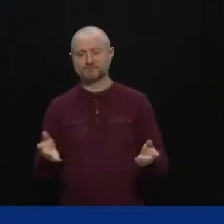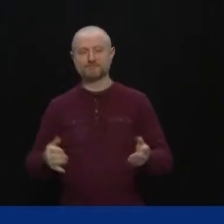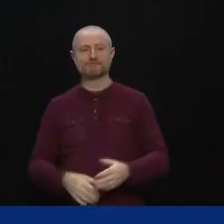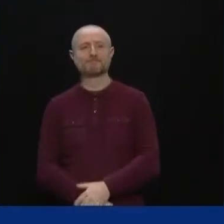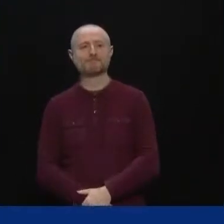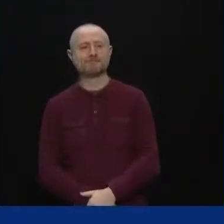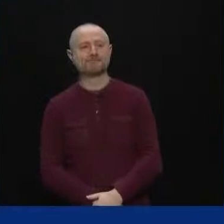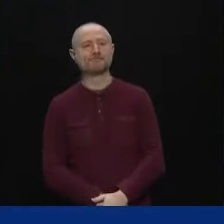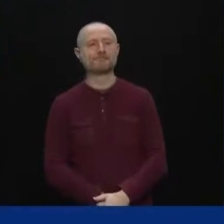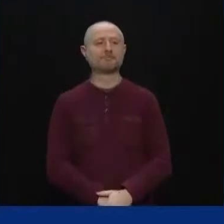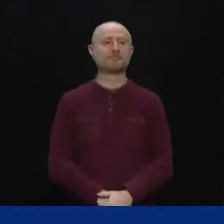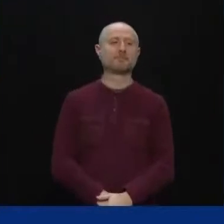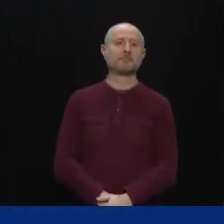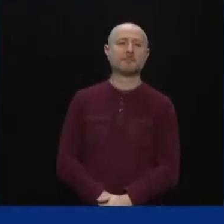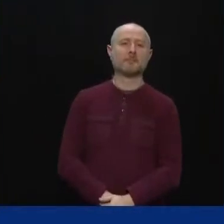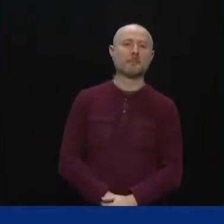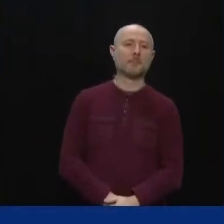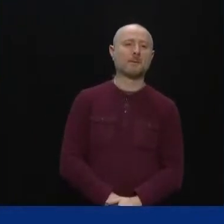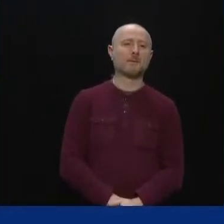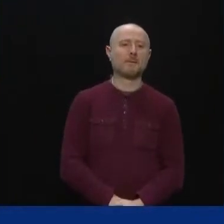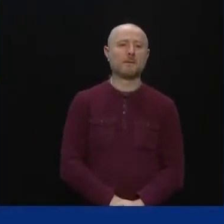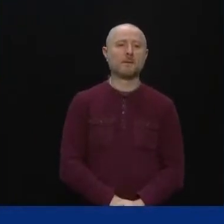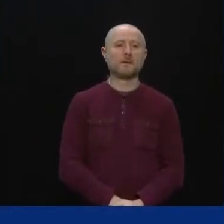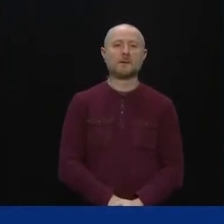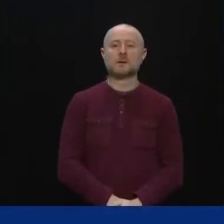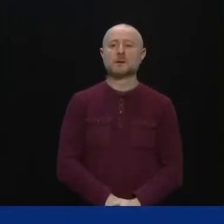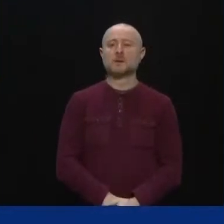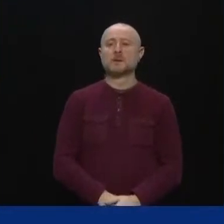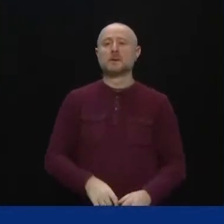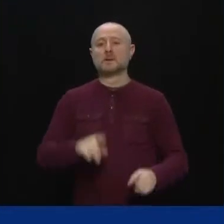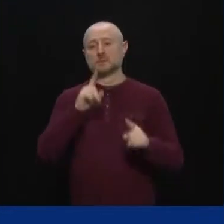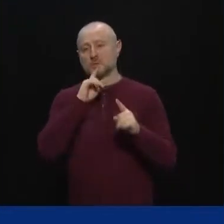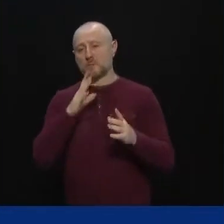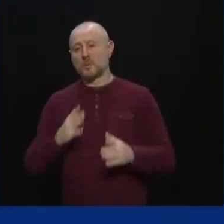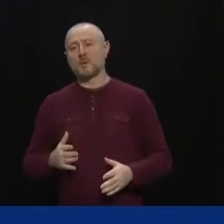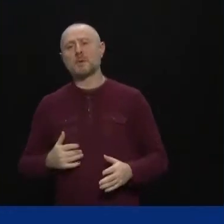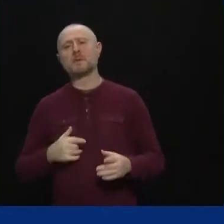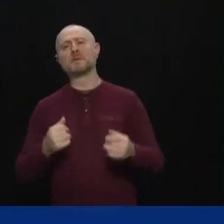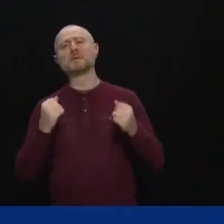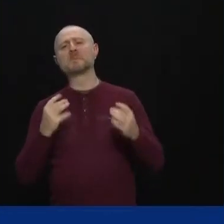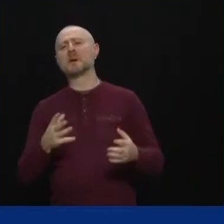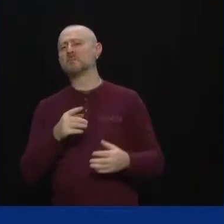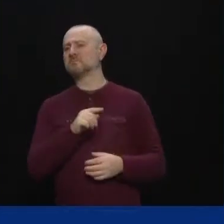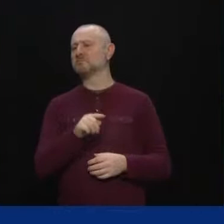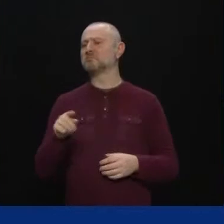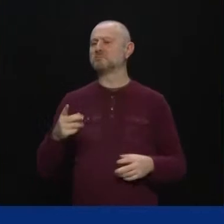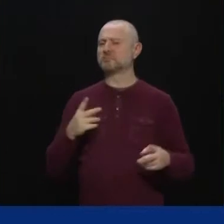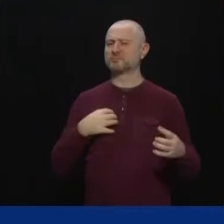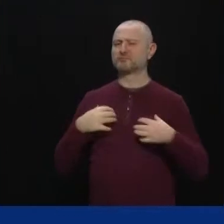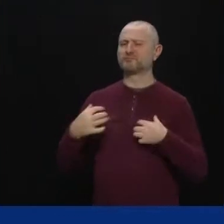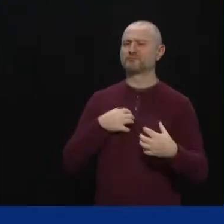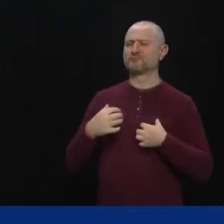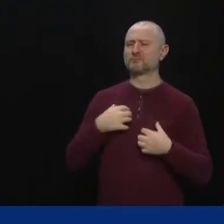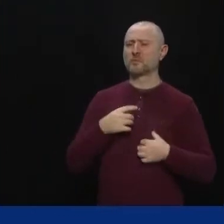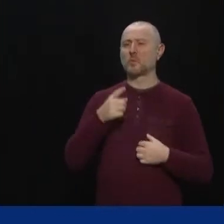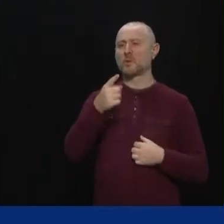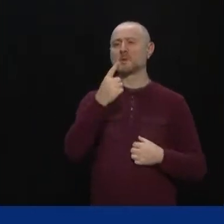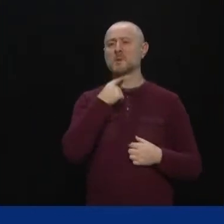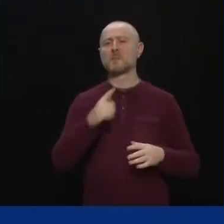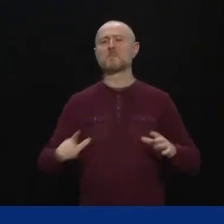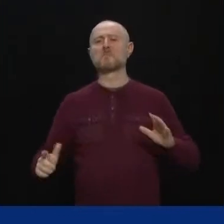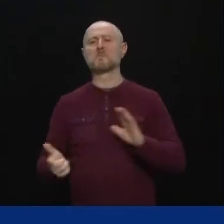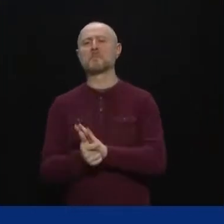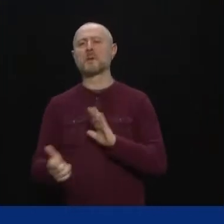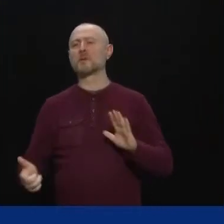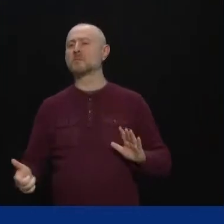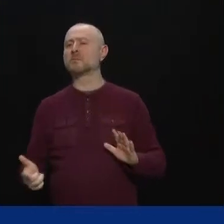okay. Let's give Bill the last question. Governor, there have been a lot of environmentalists grumbling that your proposal to ban fossil fuels in new construction by